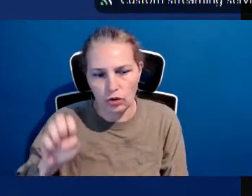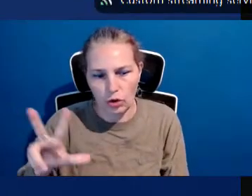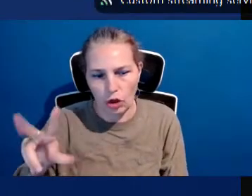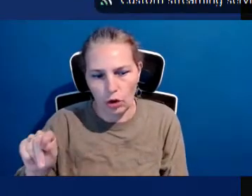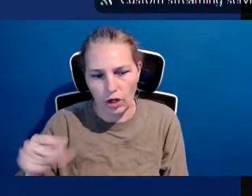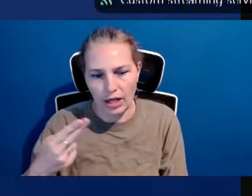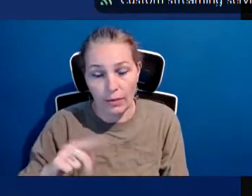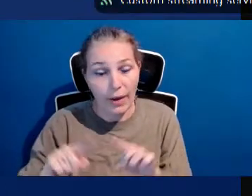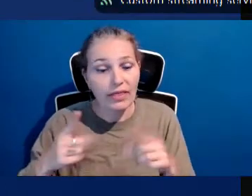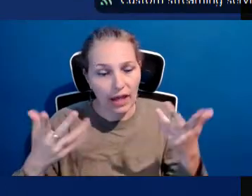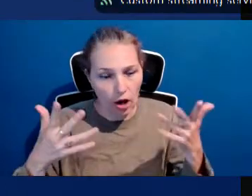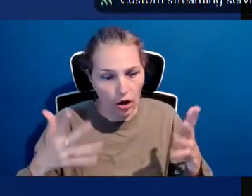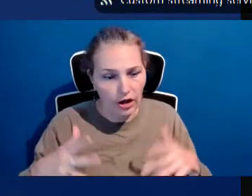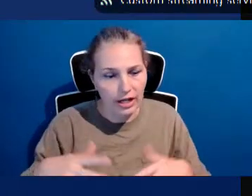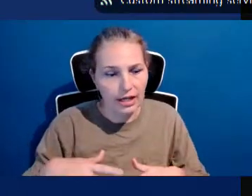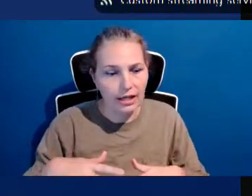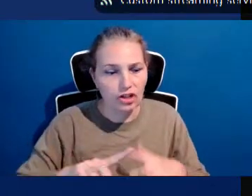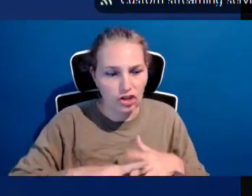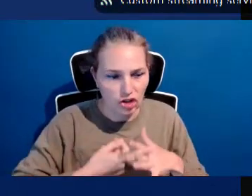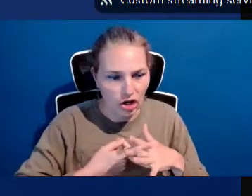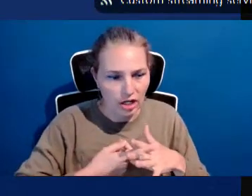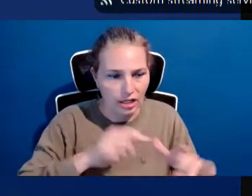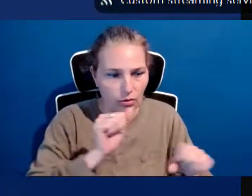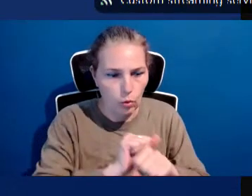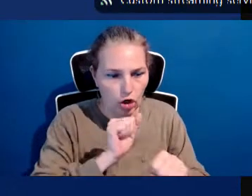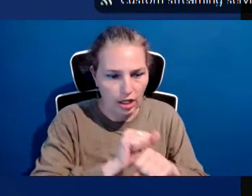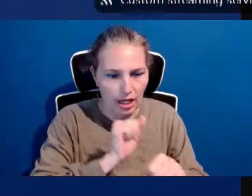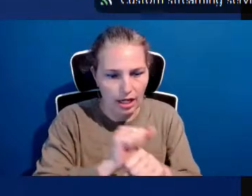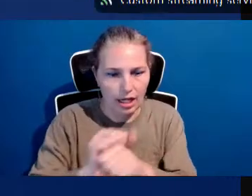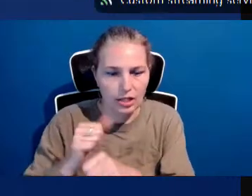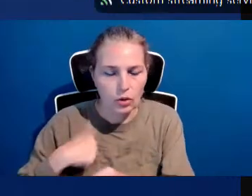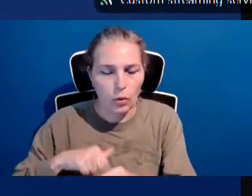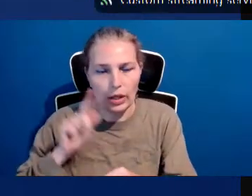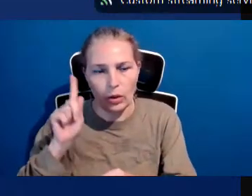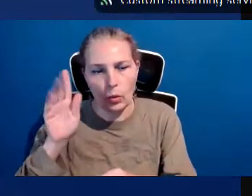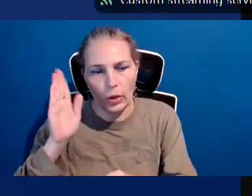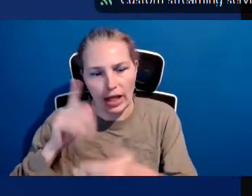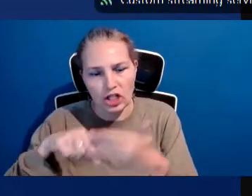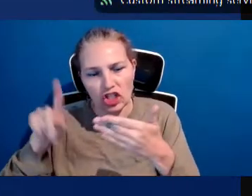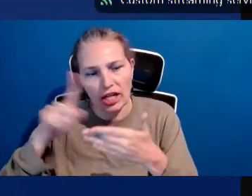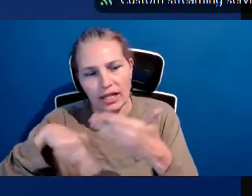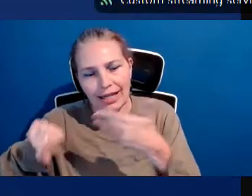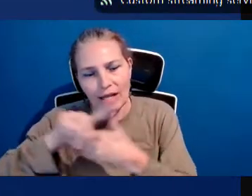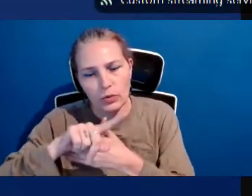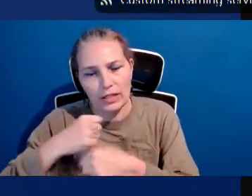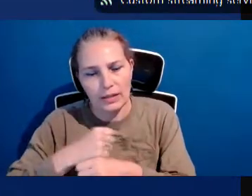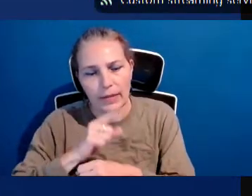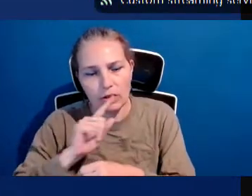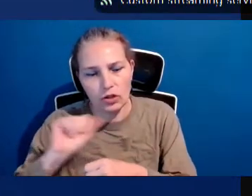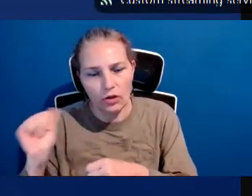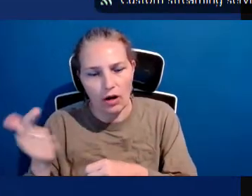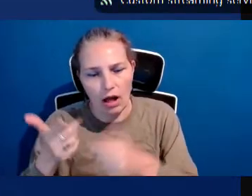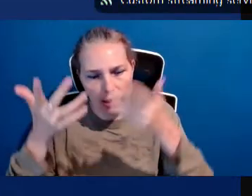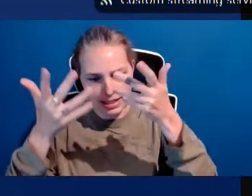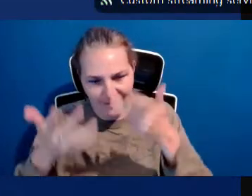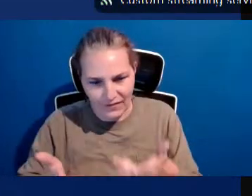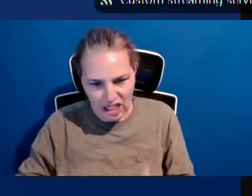work. We will also be checking next week to make sure that that work is completed.